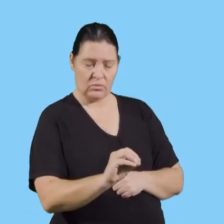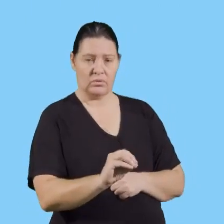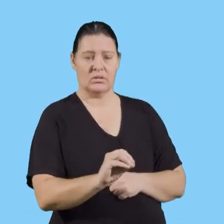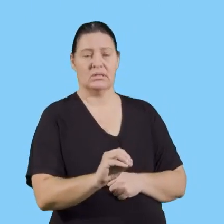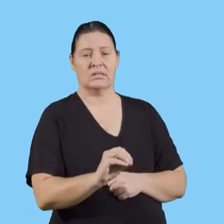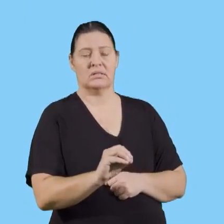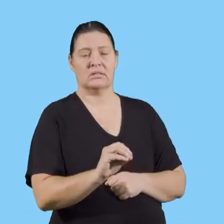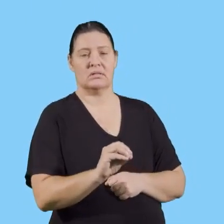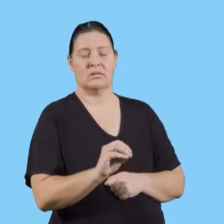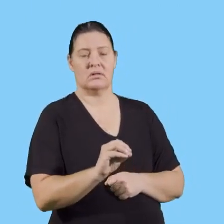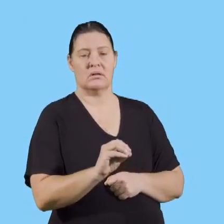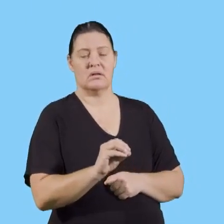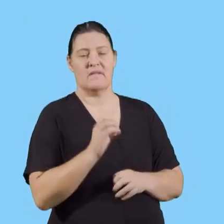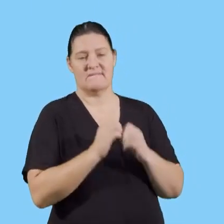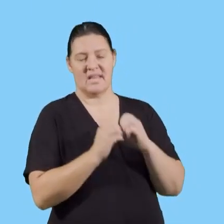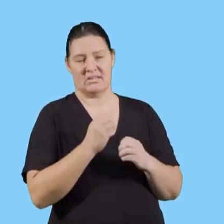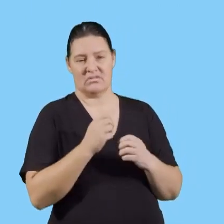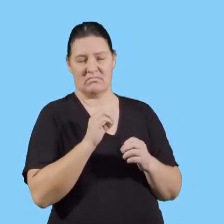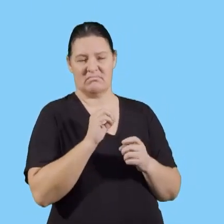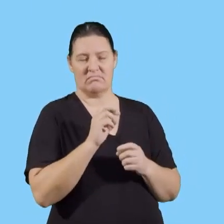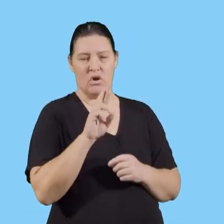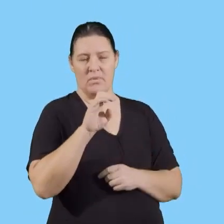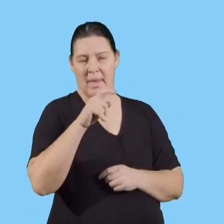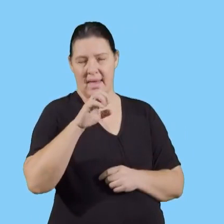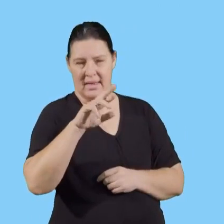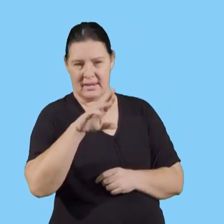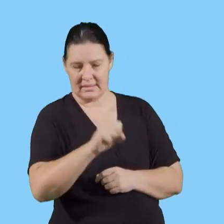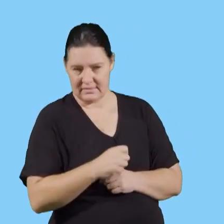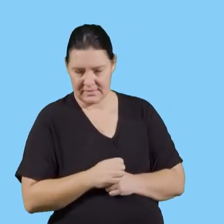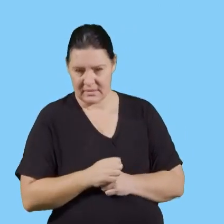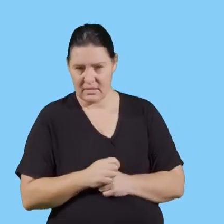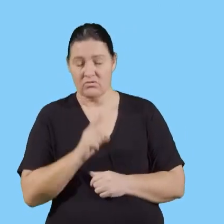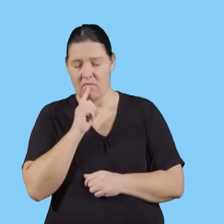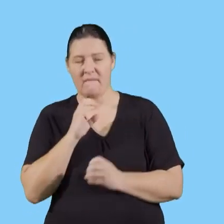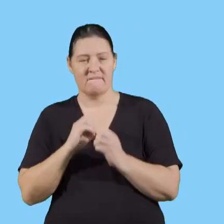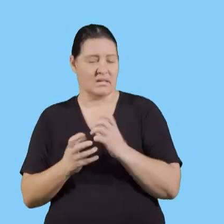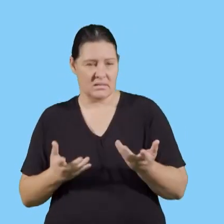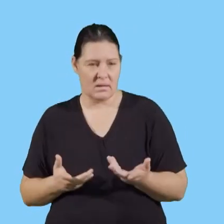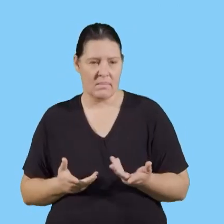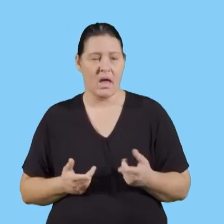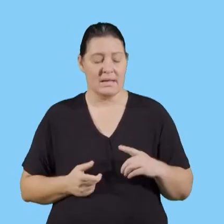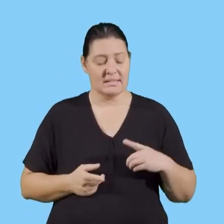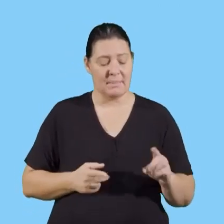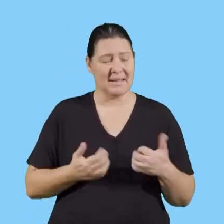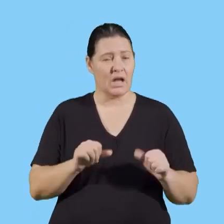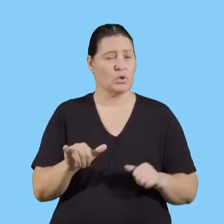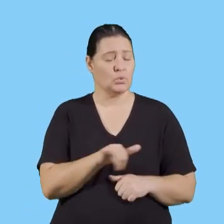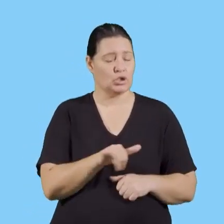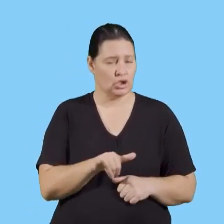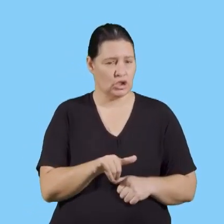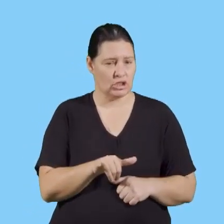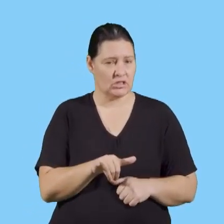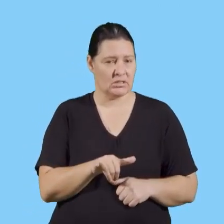error. To do that, I'm going to come here and I'm going to record the third one. Which account do I debit?